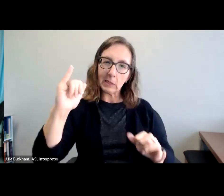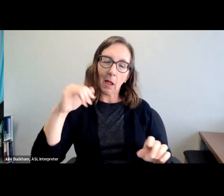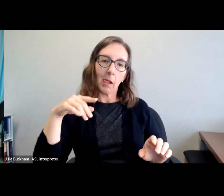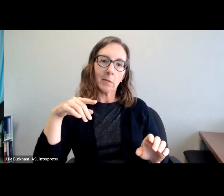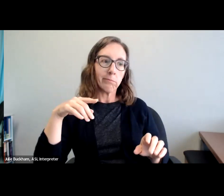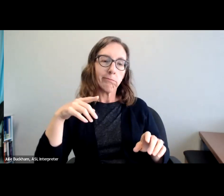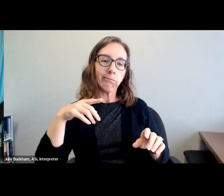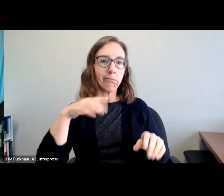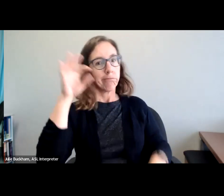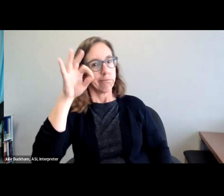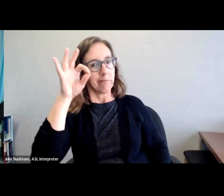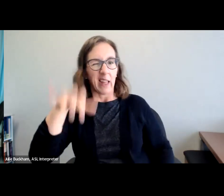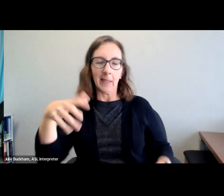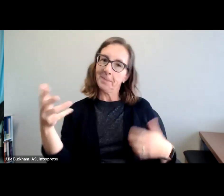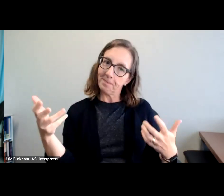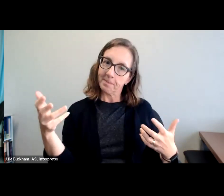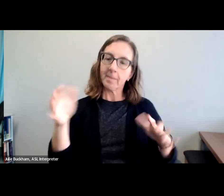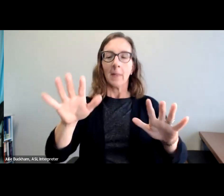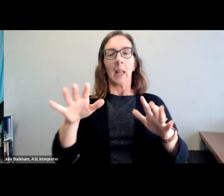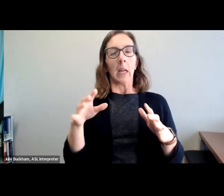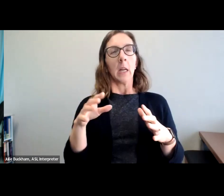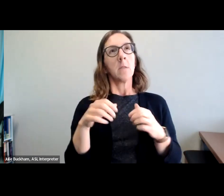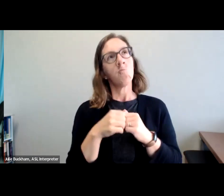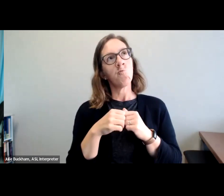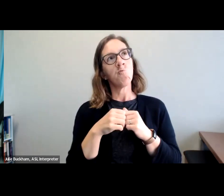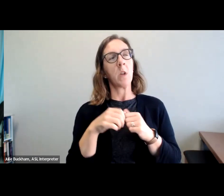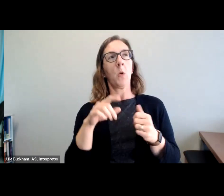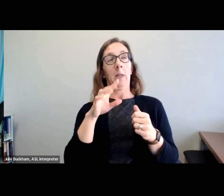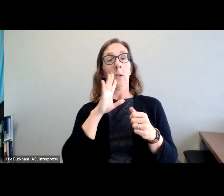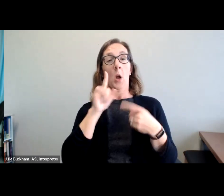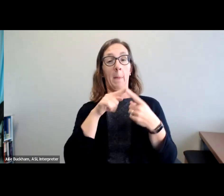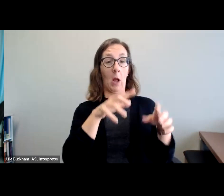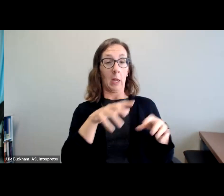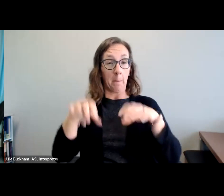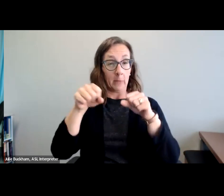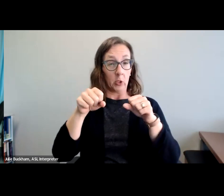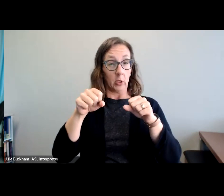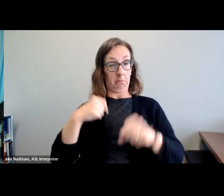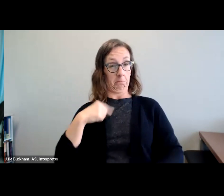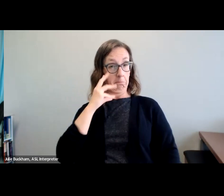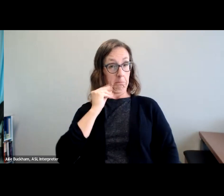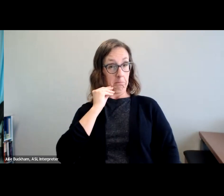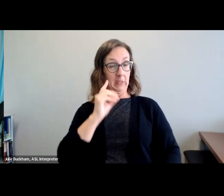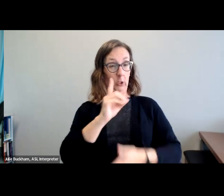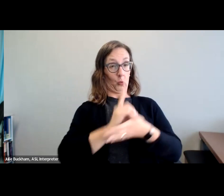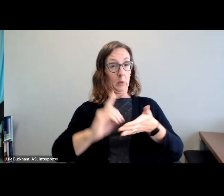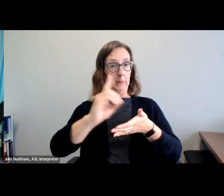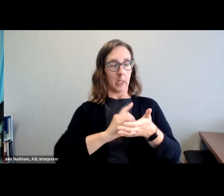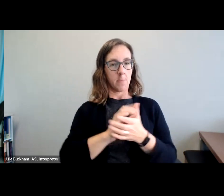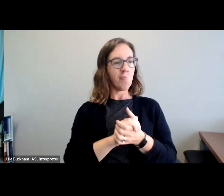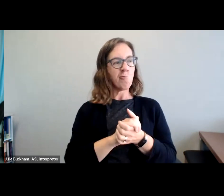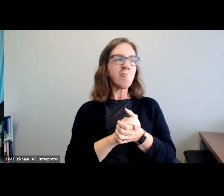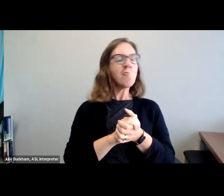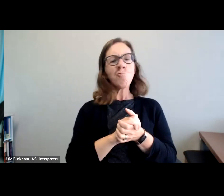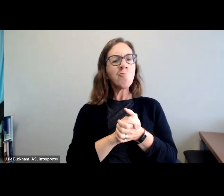As far as, I wouldn't say discrimination when I adopted. I was scared when I went to meet with that first social worker